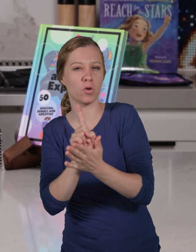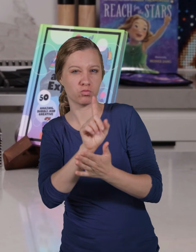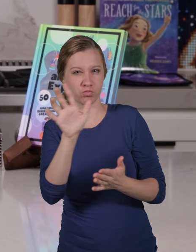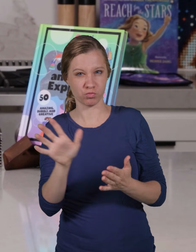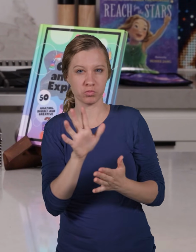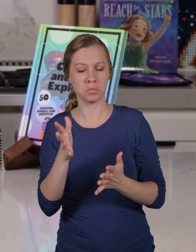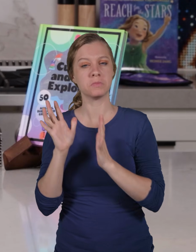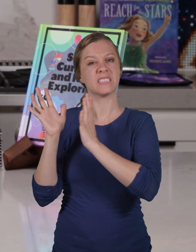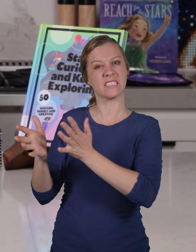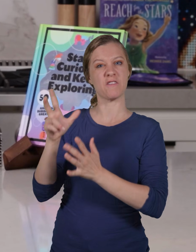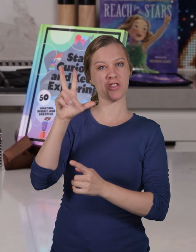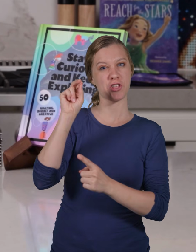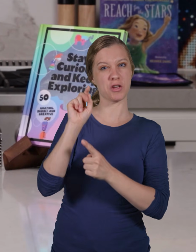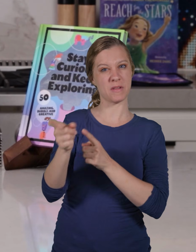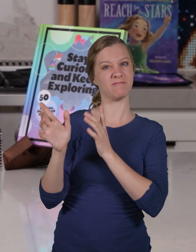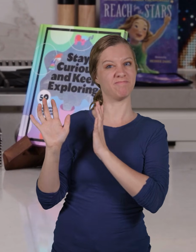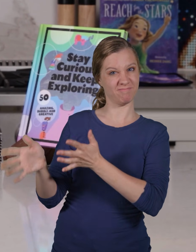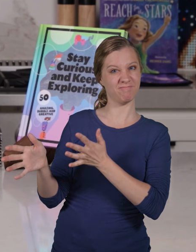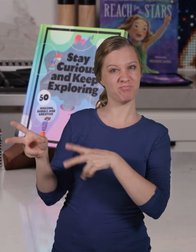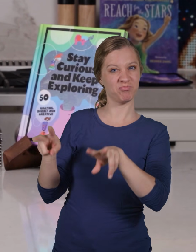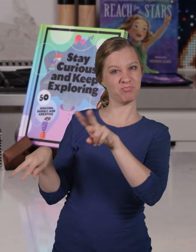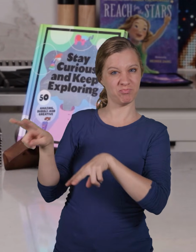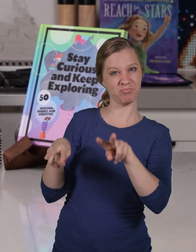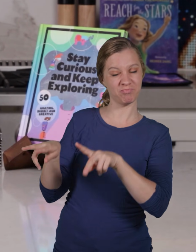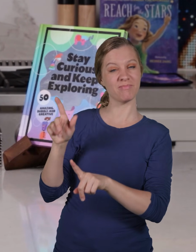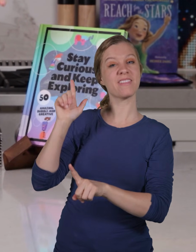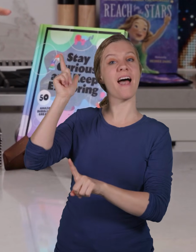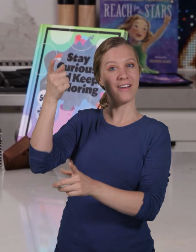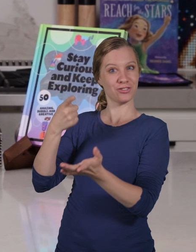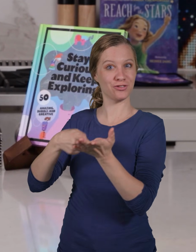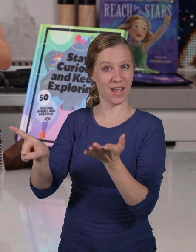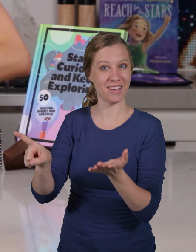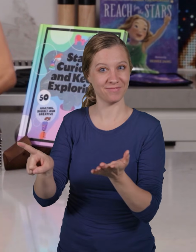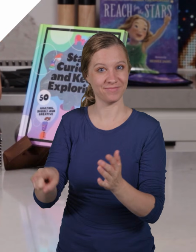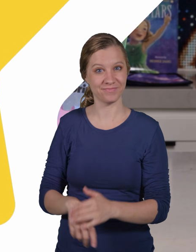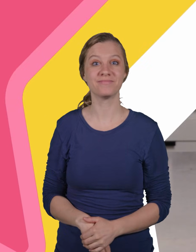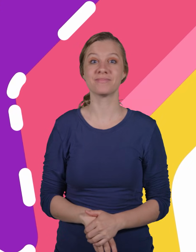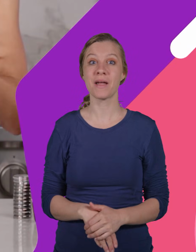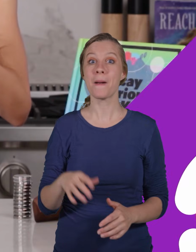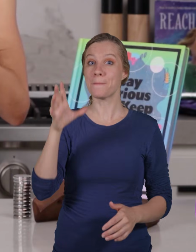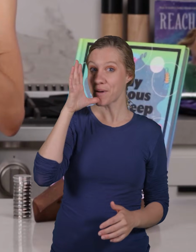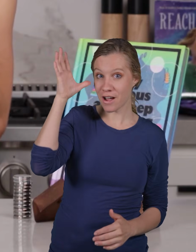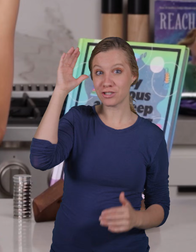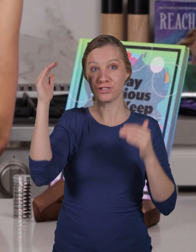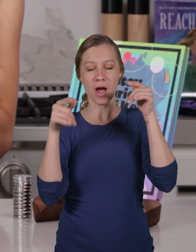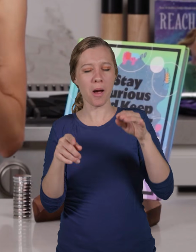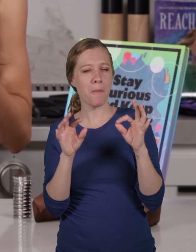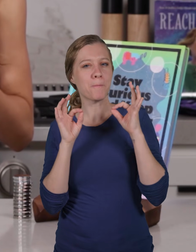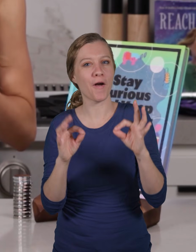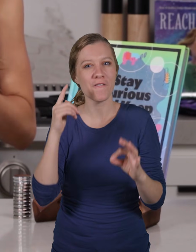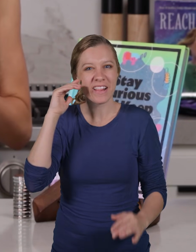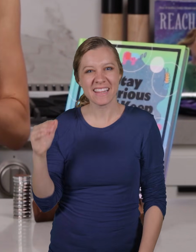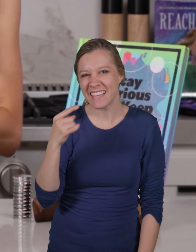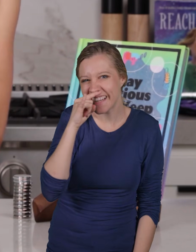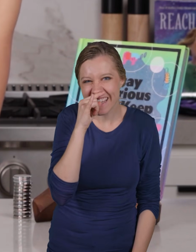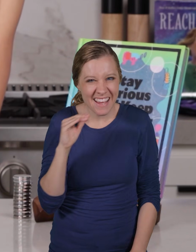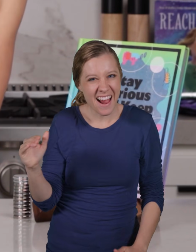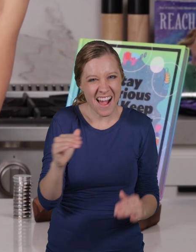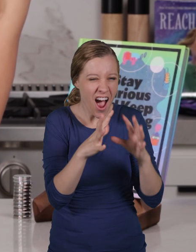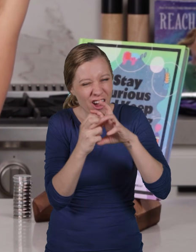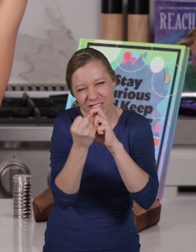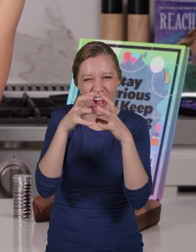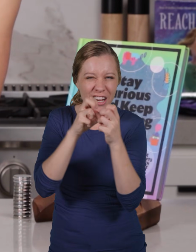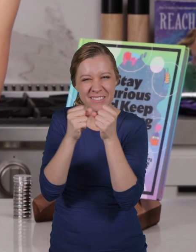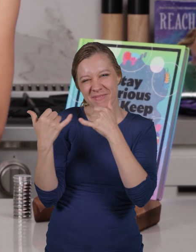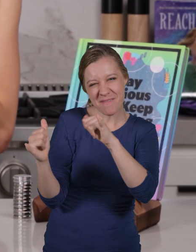minutes to an hour. So just set this aside for about 30 minutes and come back and check it. Parents and adults, this is a great one for littles to do because